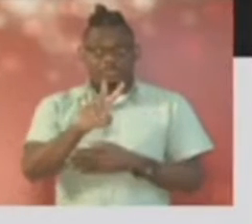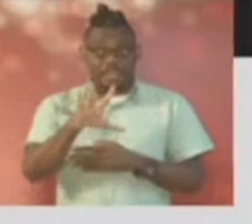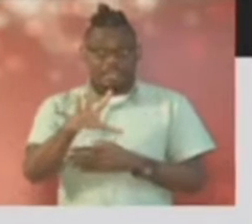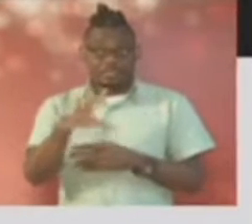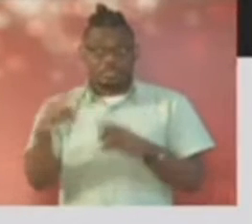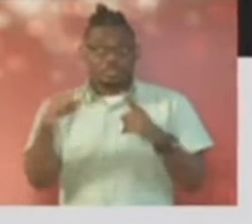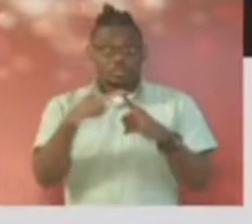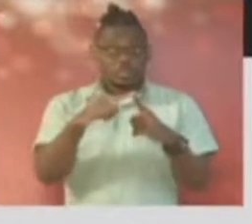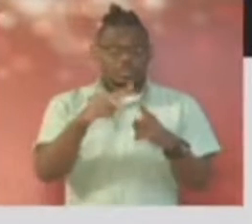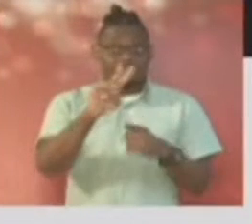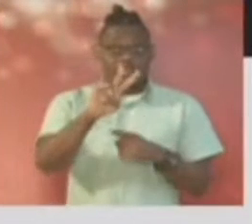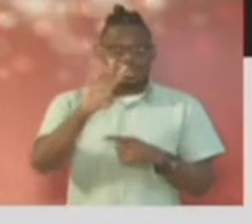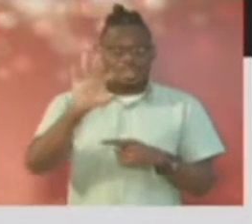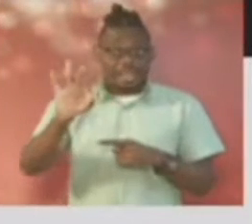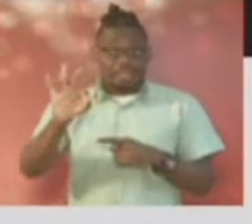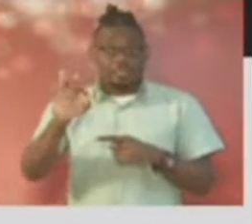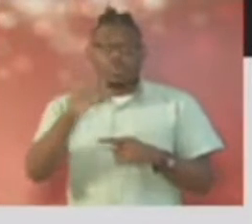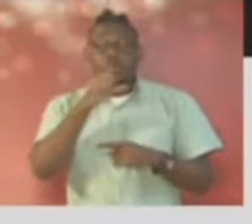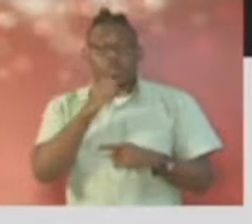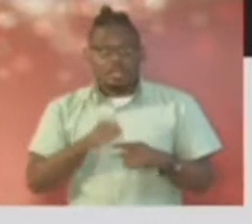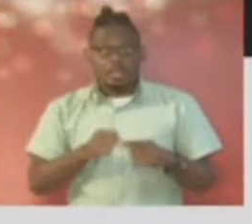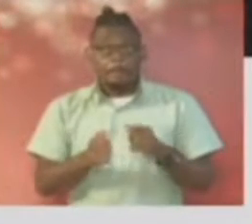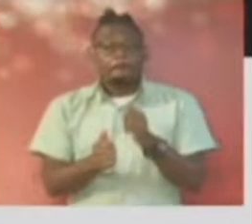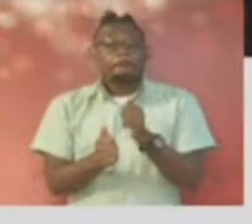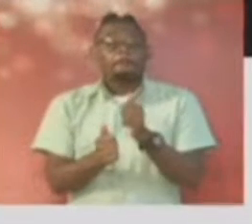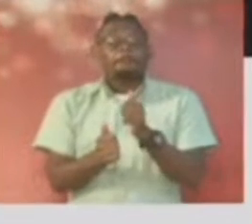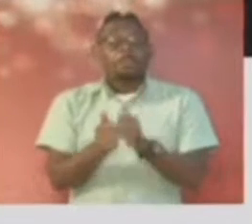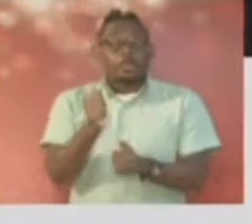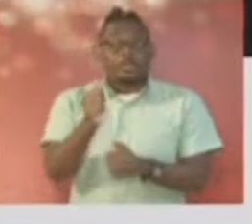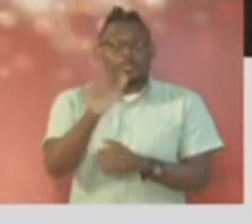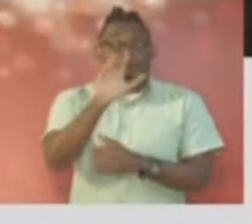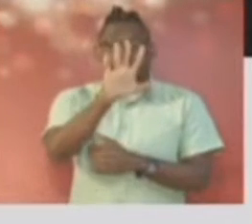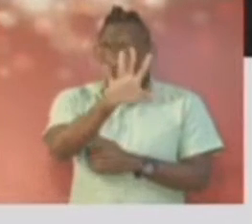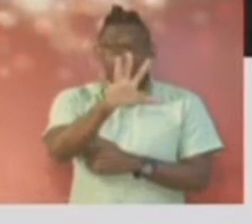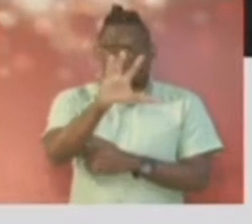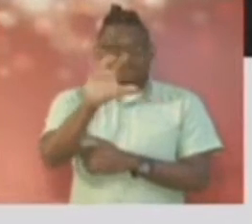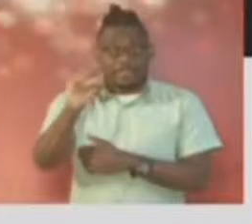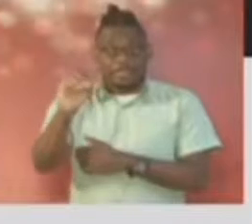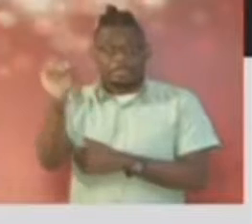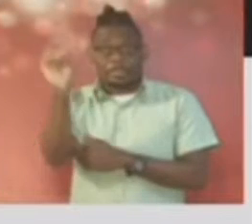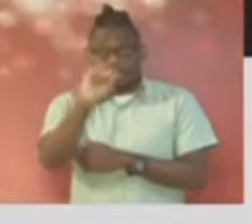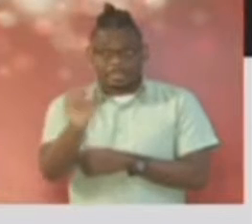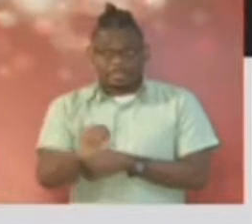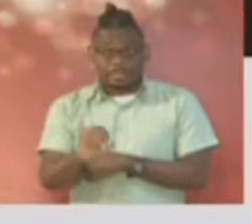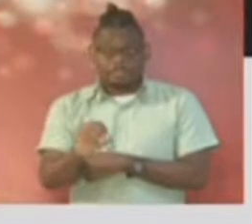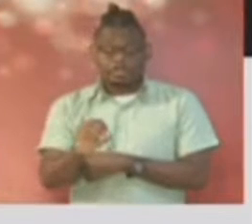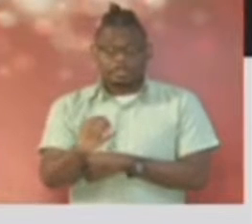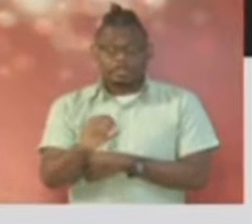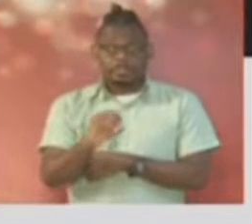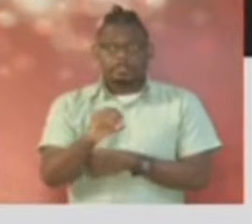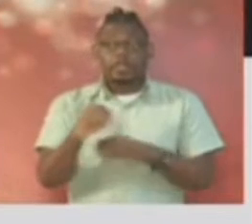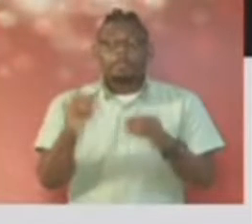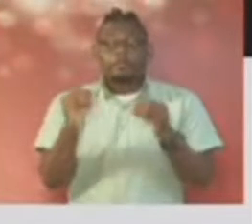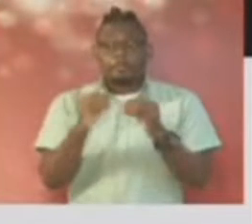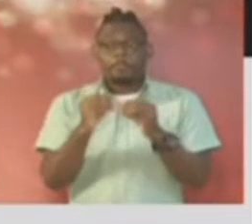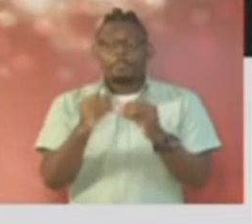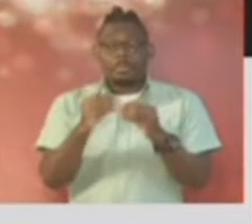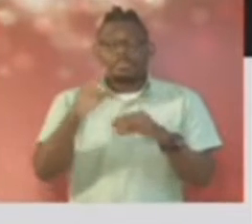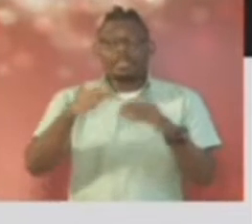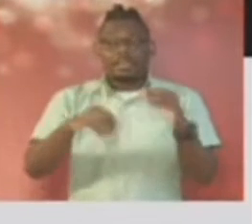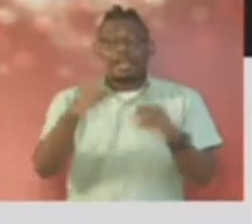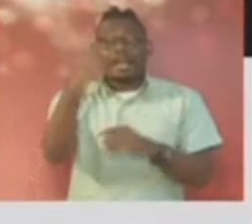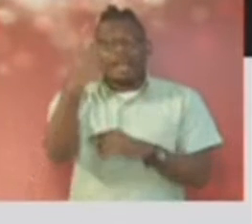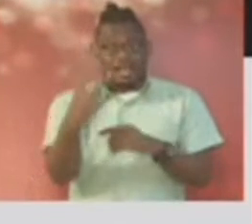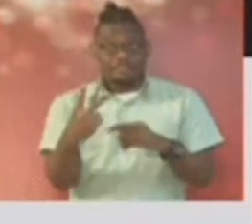age group occupy or take up nearly 55% of that total. So more than half of the